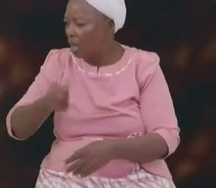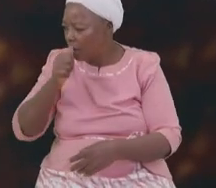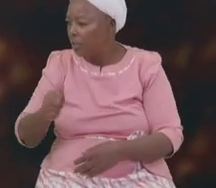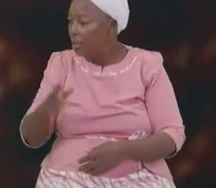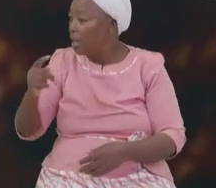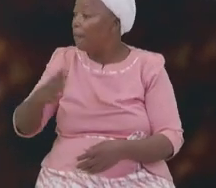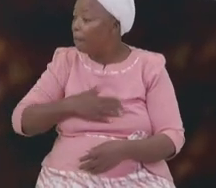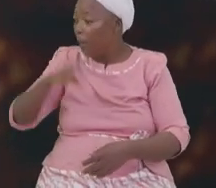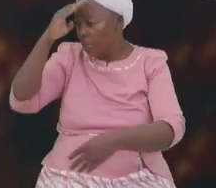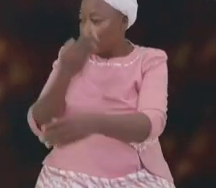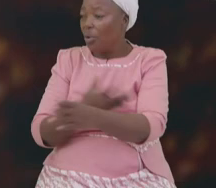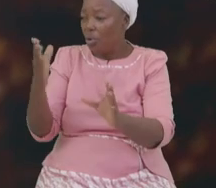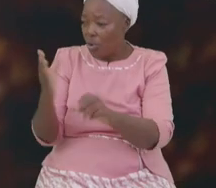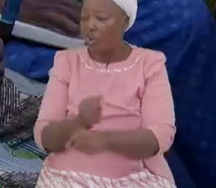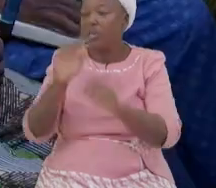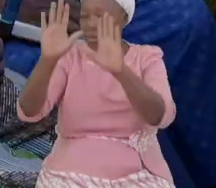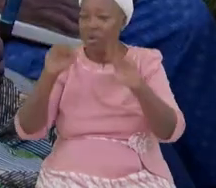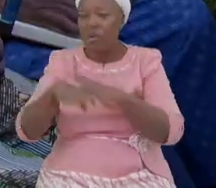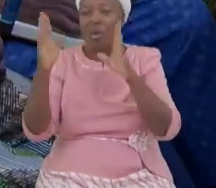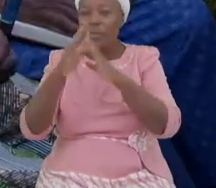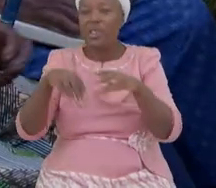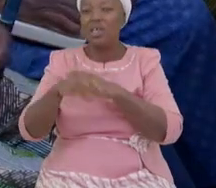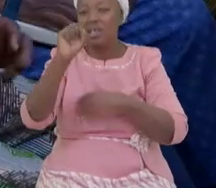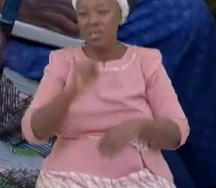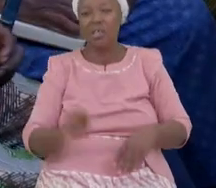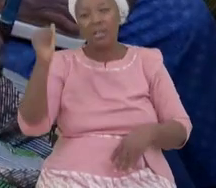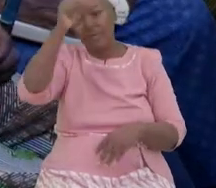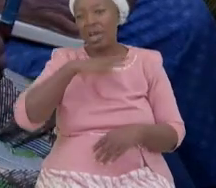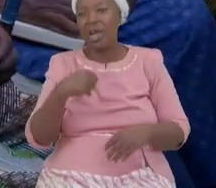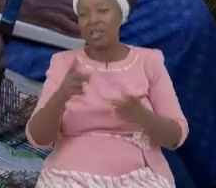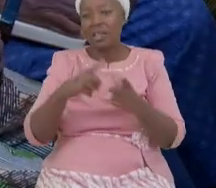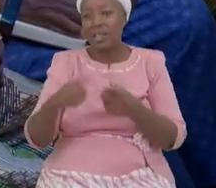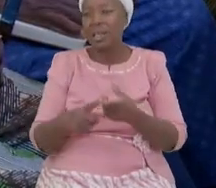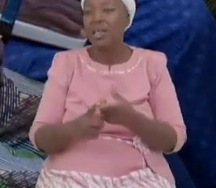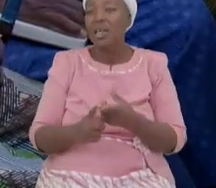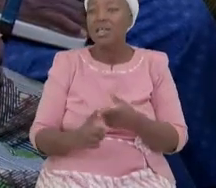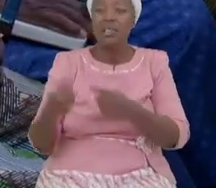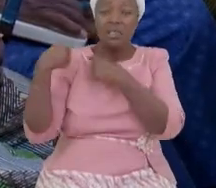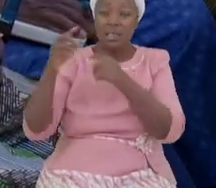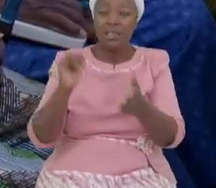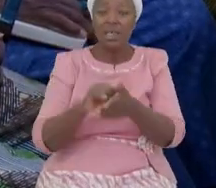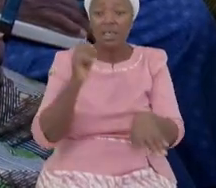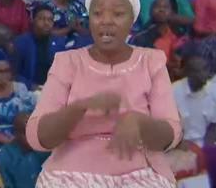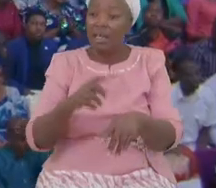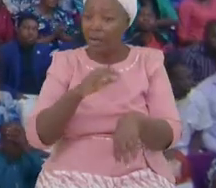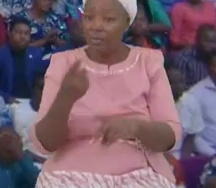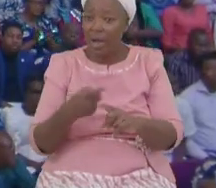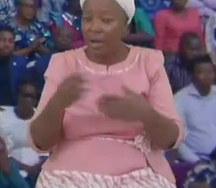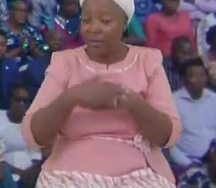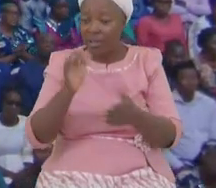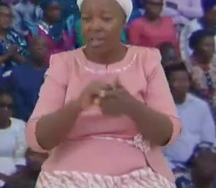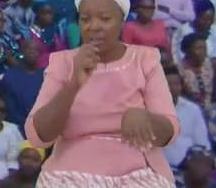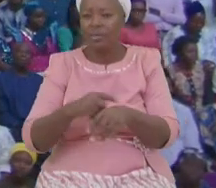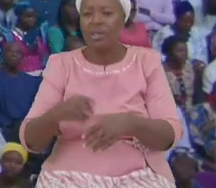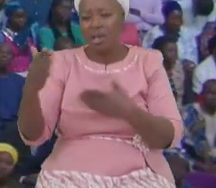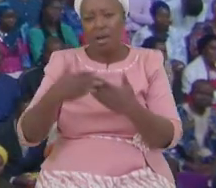your meeting in South Africa. And from that time, they now invited me into the programs they